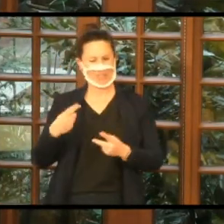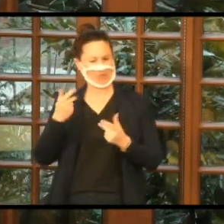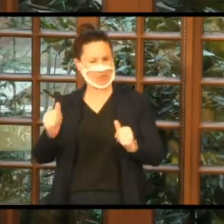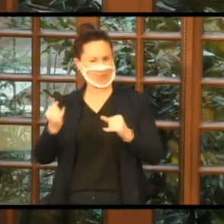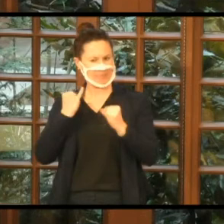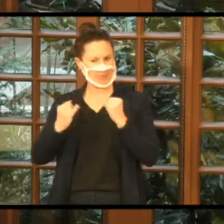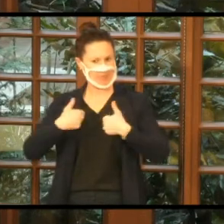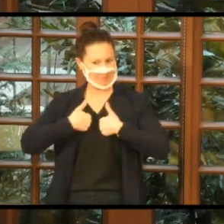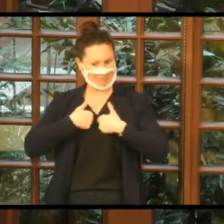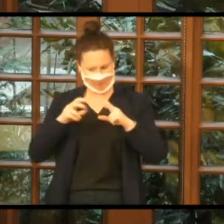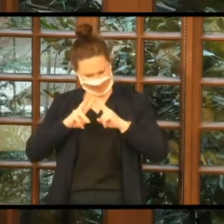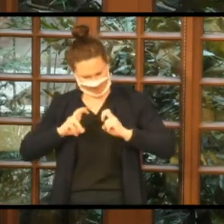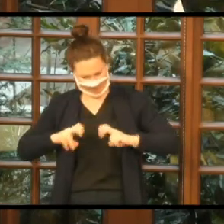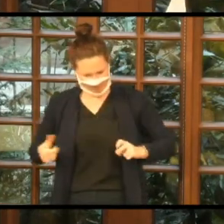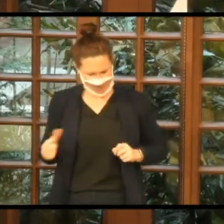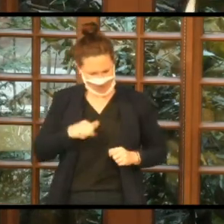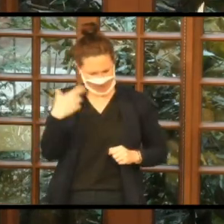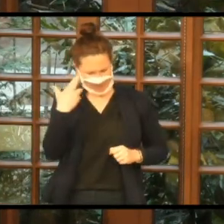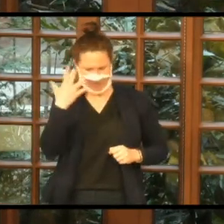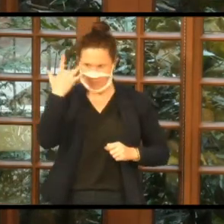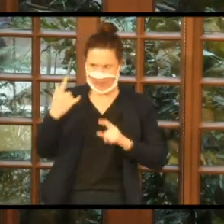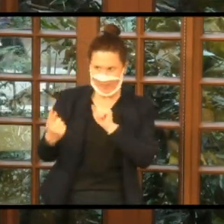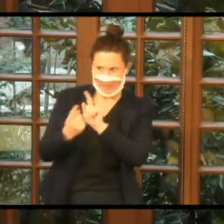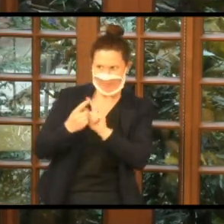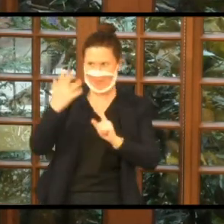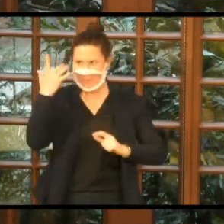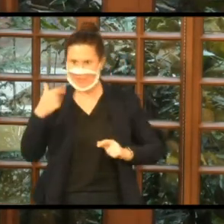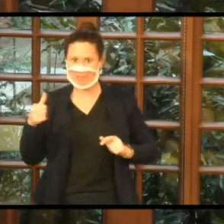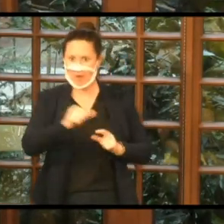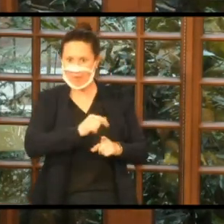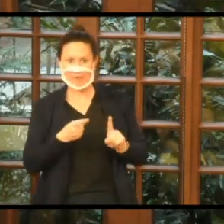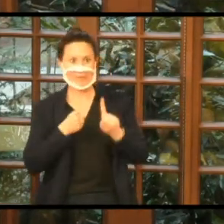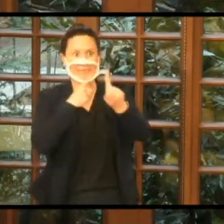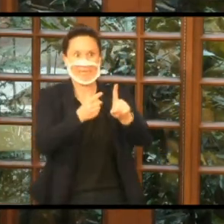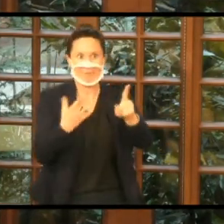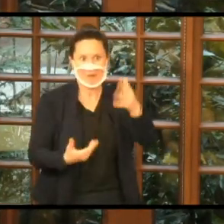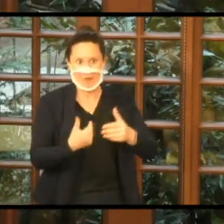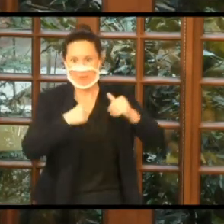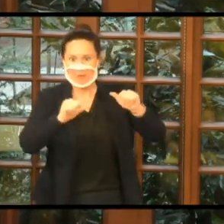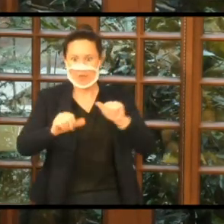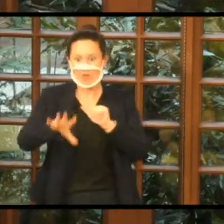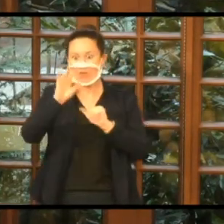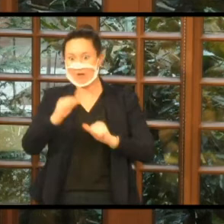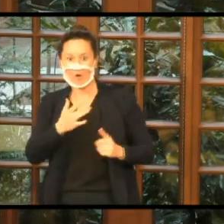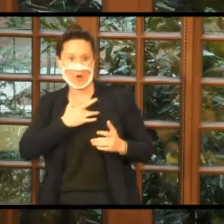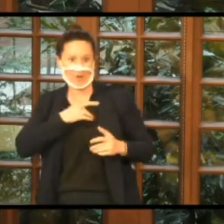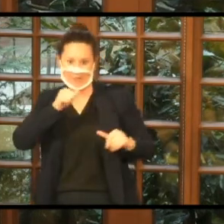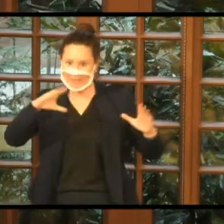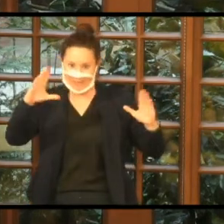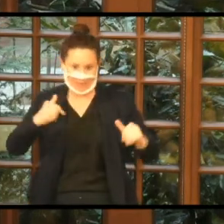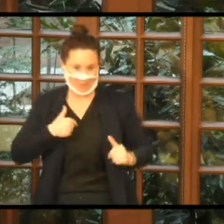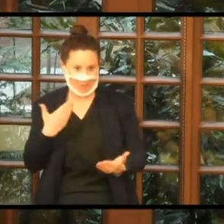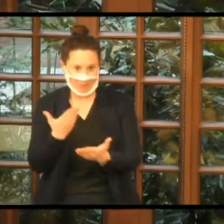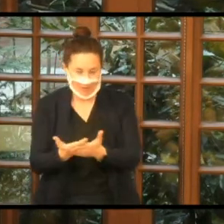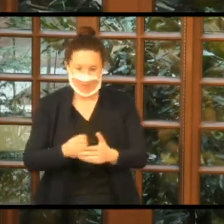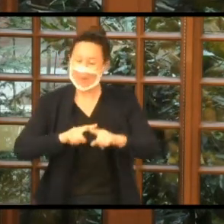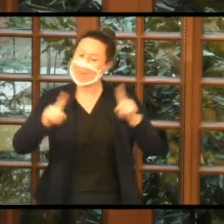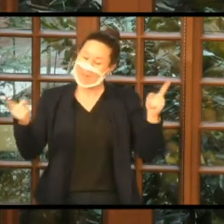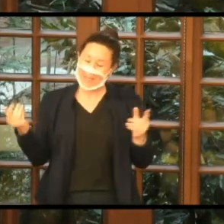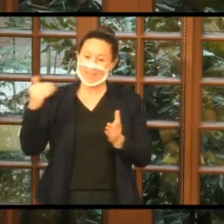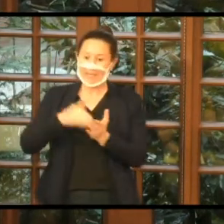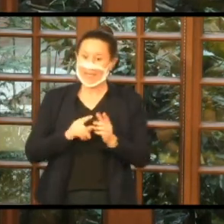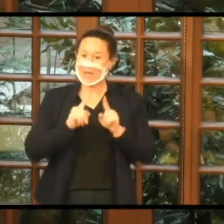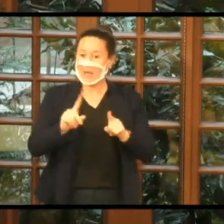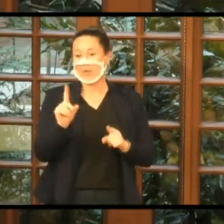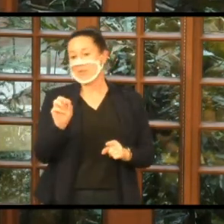some ulterior motive, some specific scheme I was lusting to unleash on a heart unsuspecting, but I returned north to Deary for the same reasons